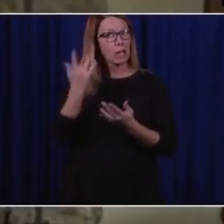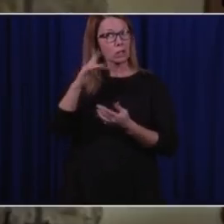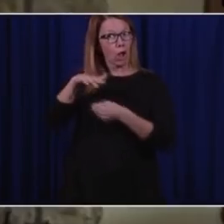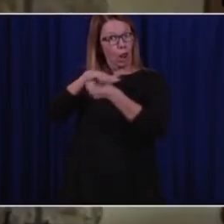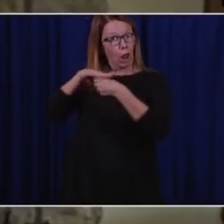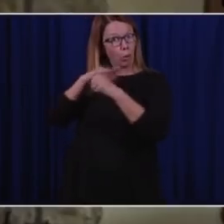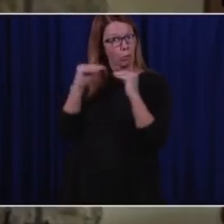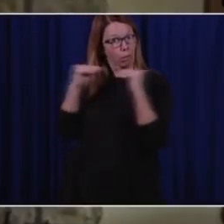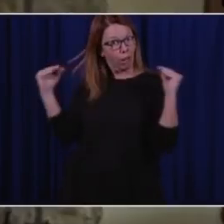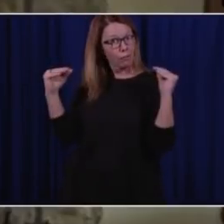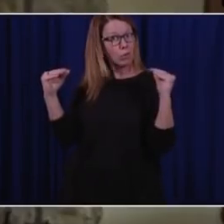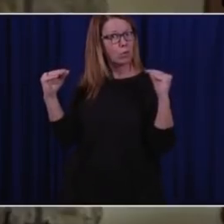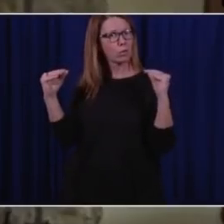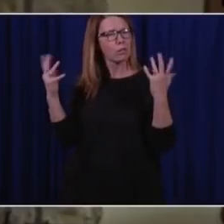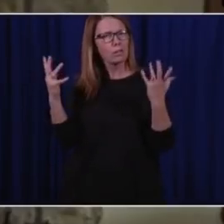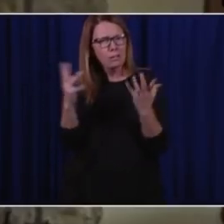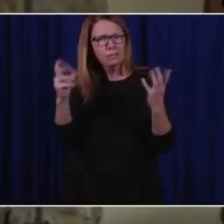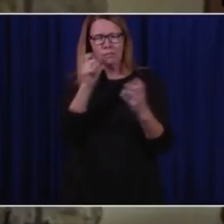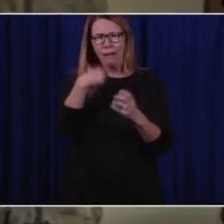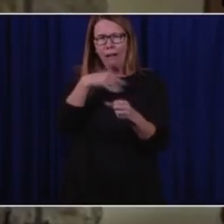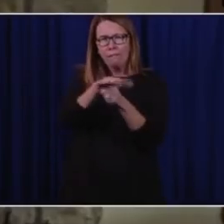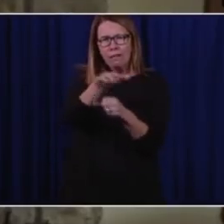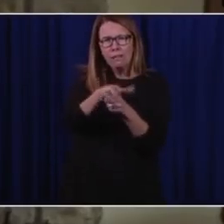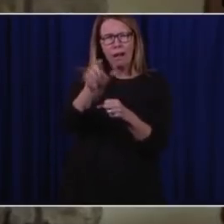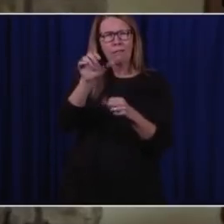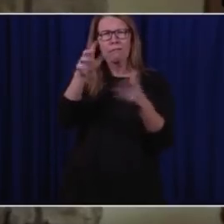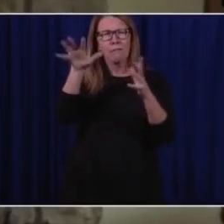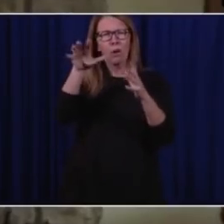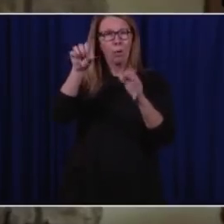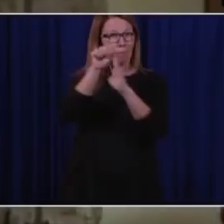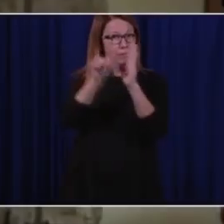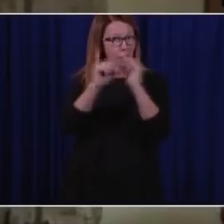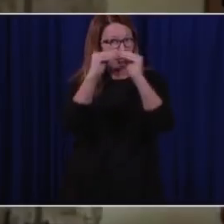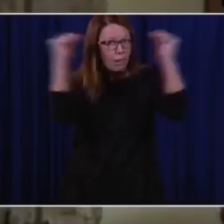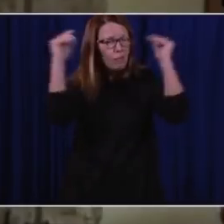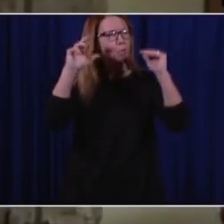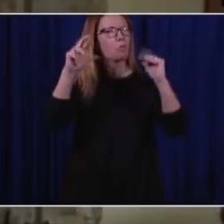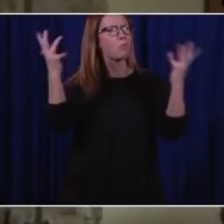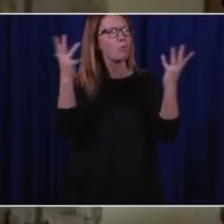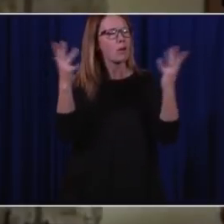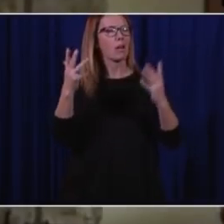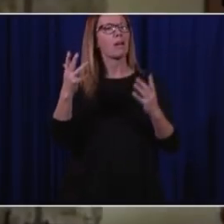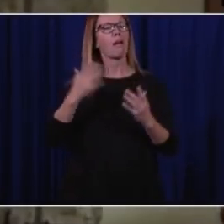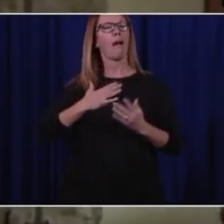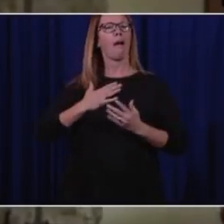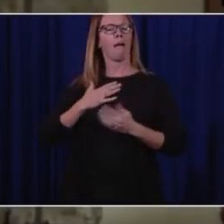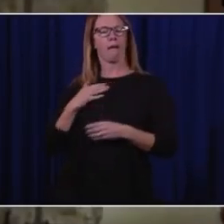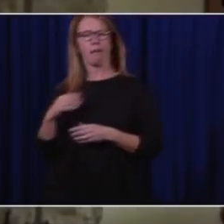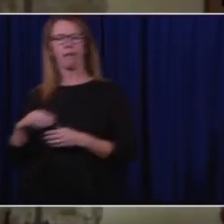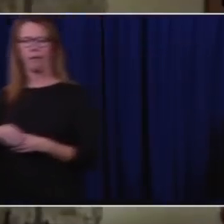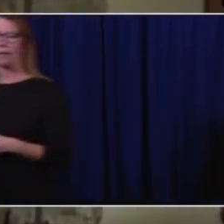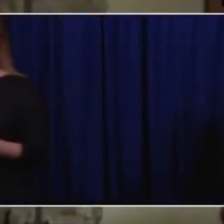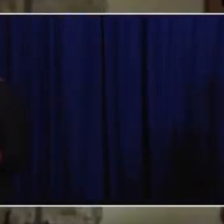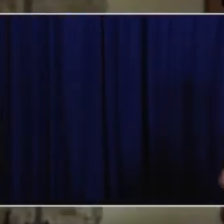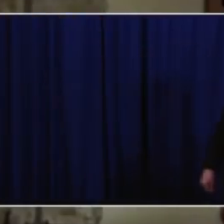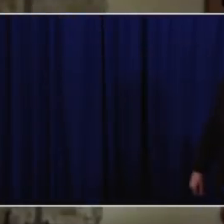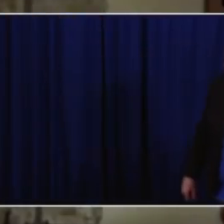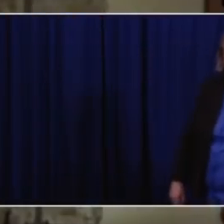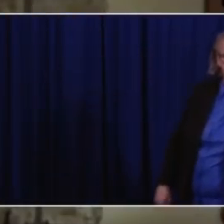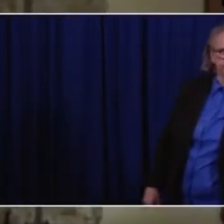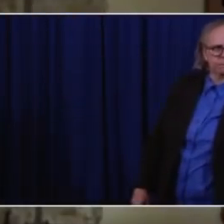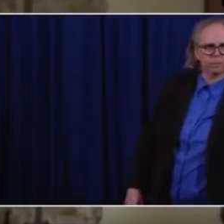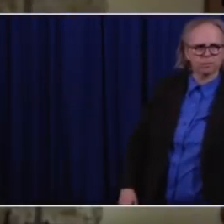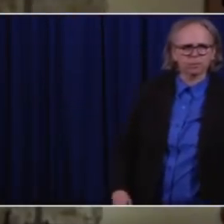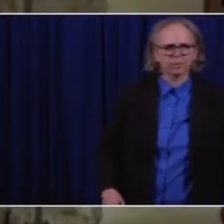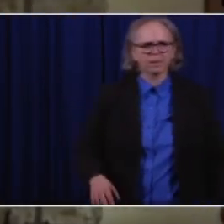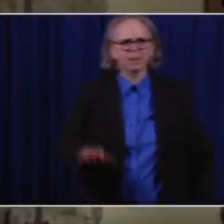Do we have enough epidemiologists at the state level? Well, I'm going to ask my team to get me the numbers that are coming in, but no,